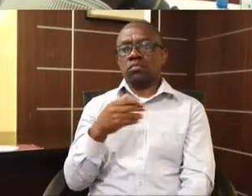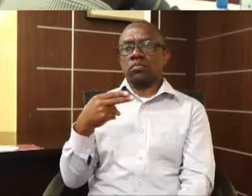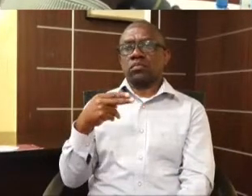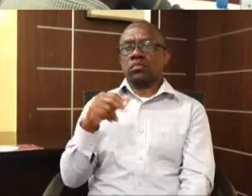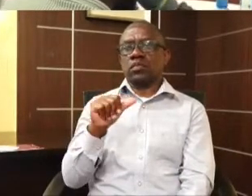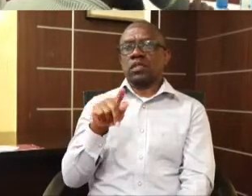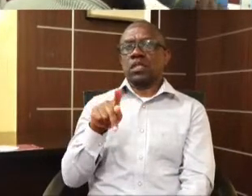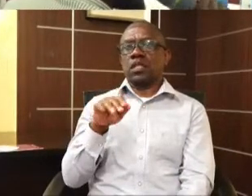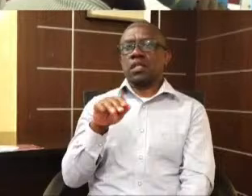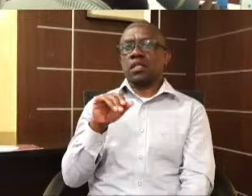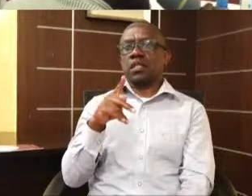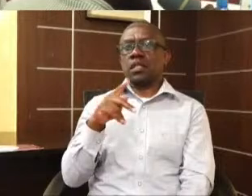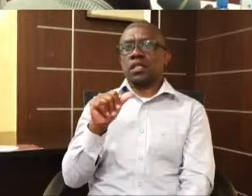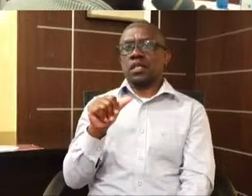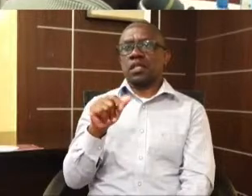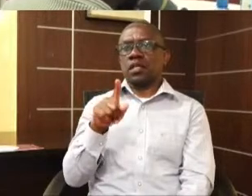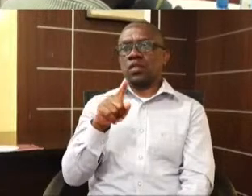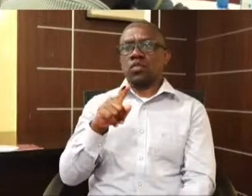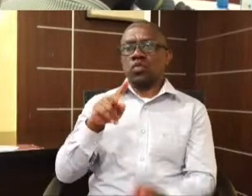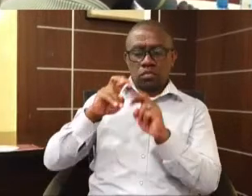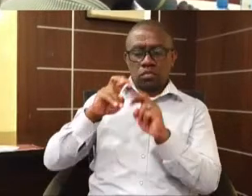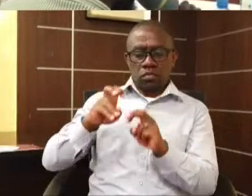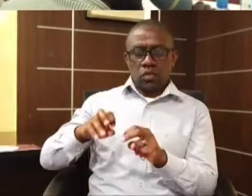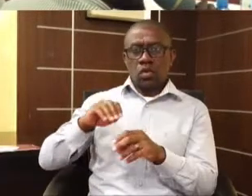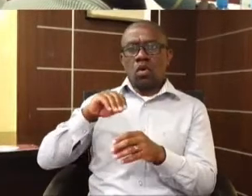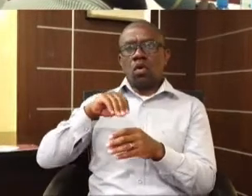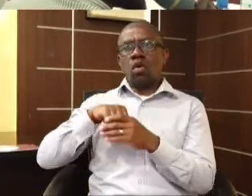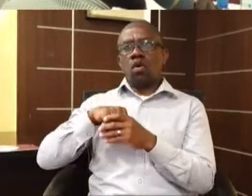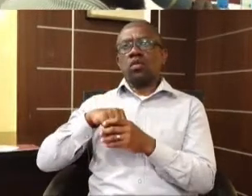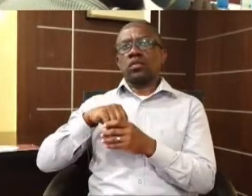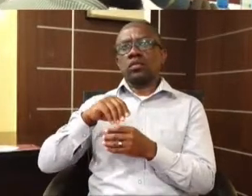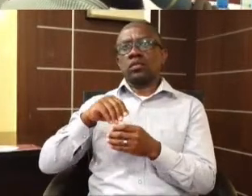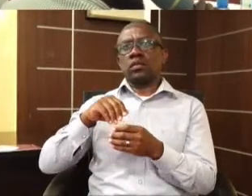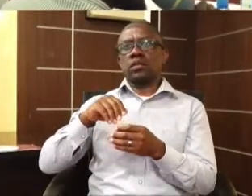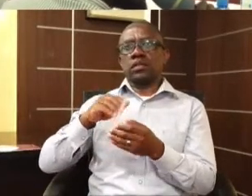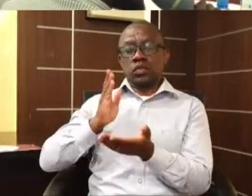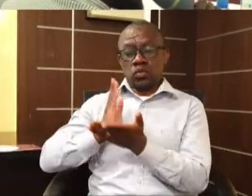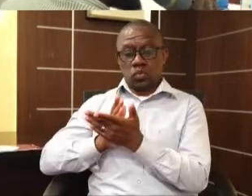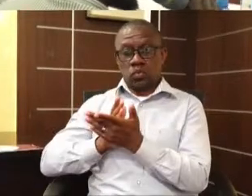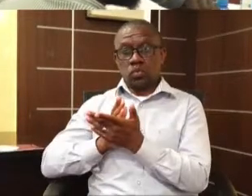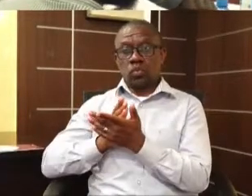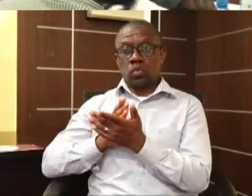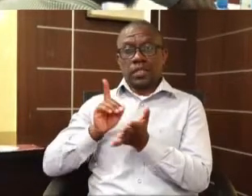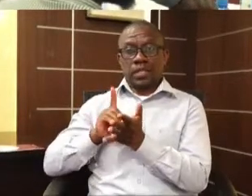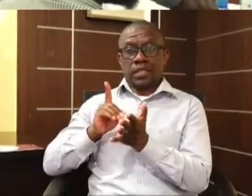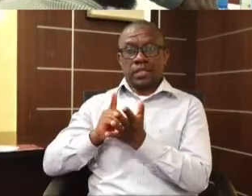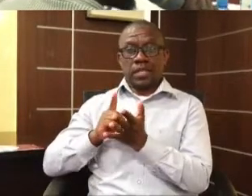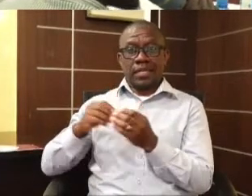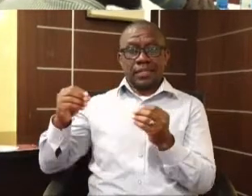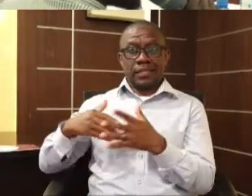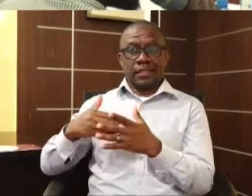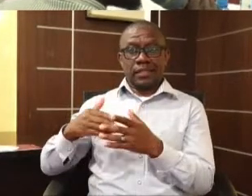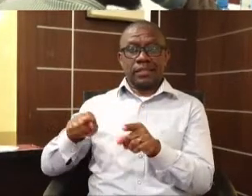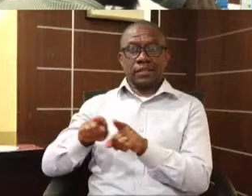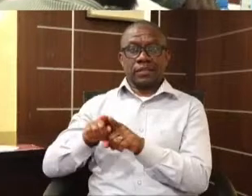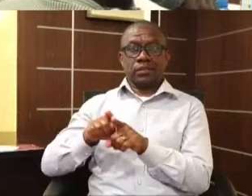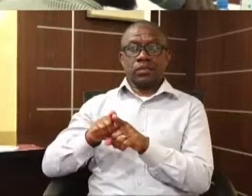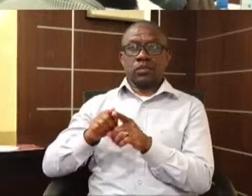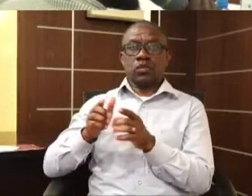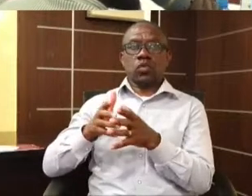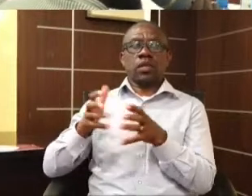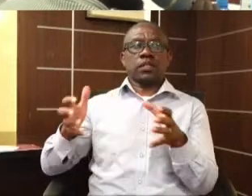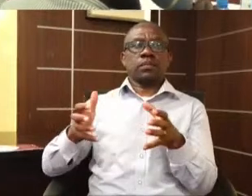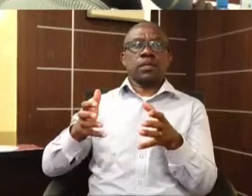conduct research on NLP to just ensure that the accuracy of this data is top-notch, and probably to expand this now to